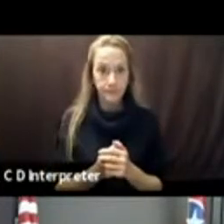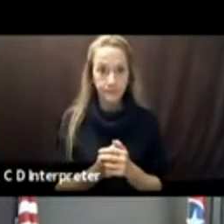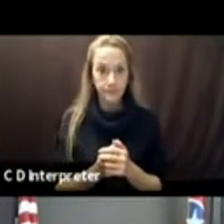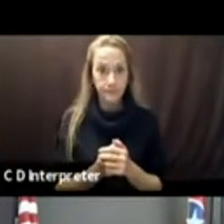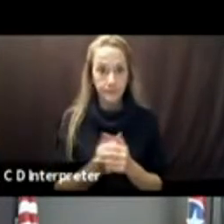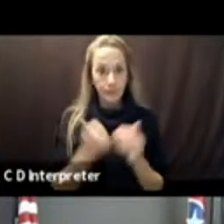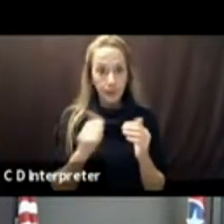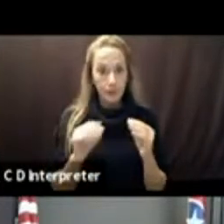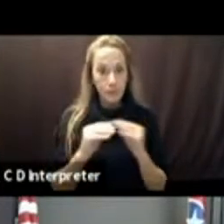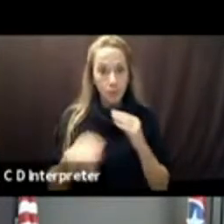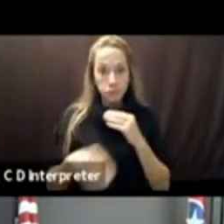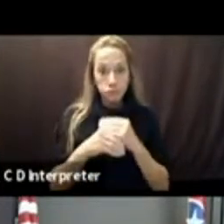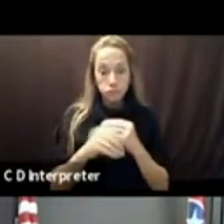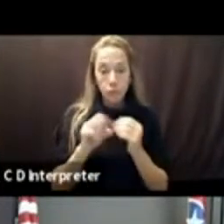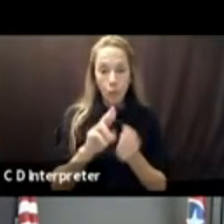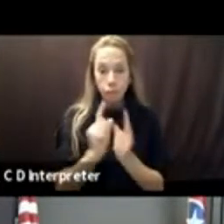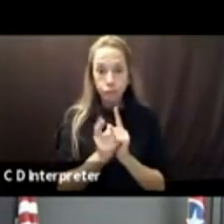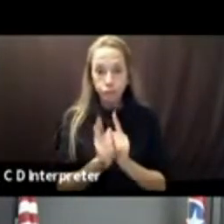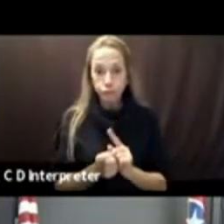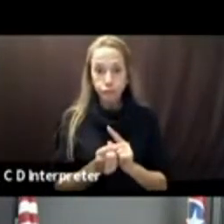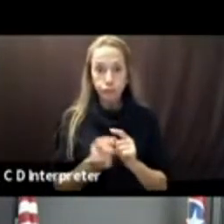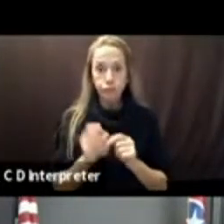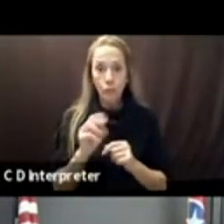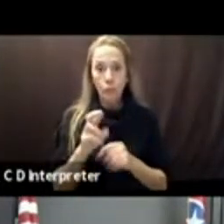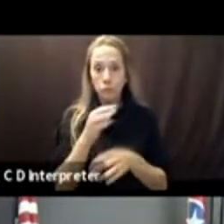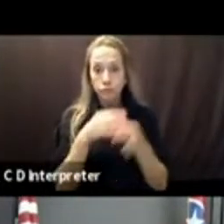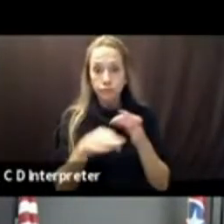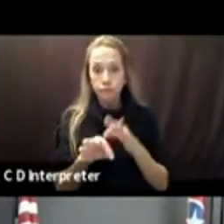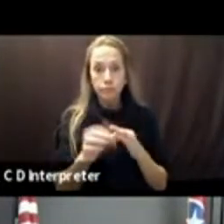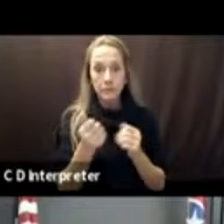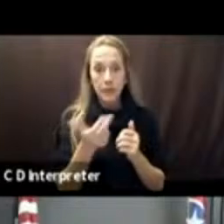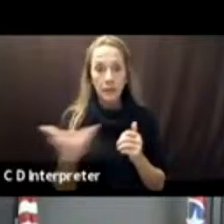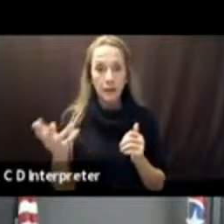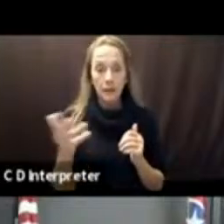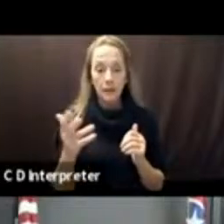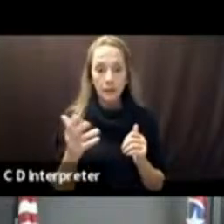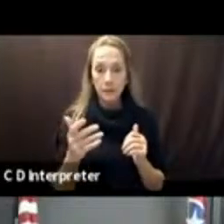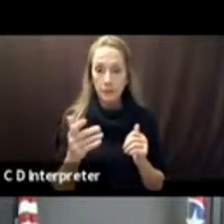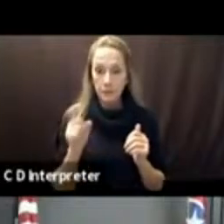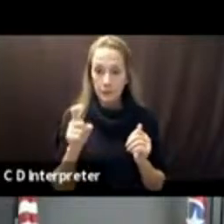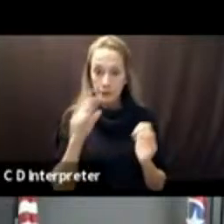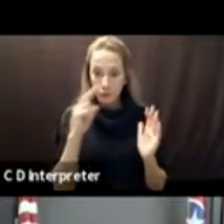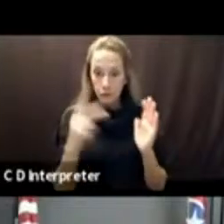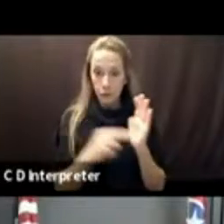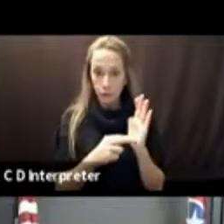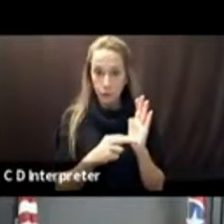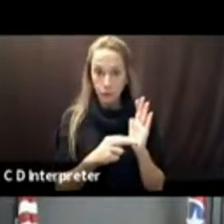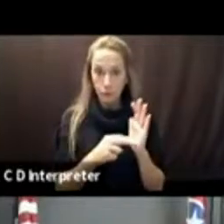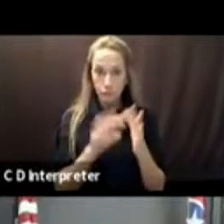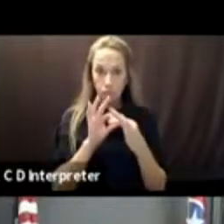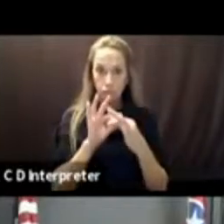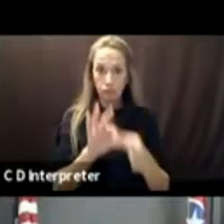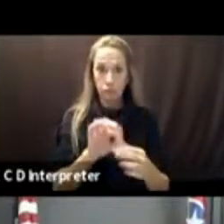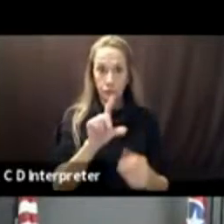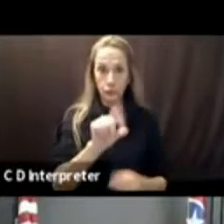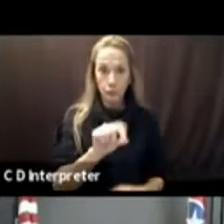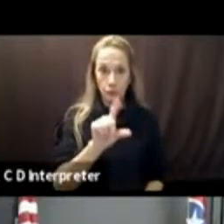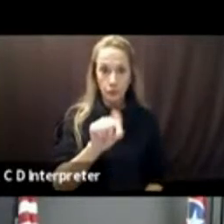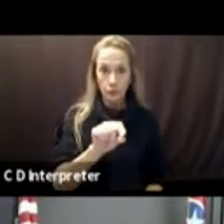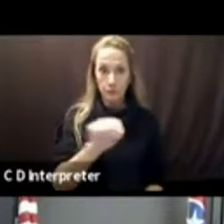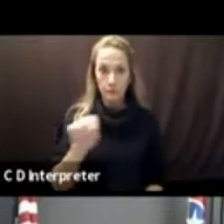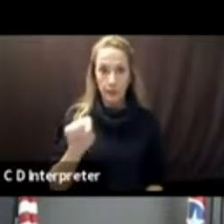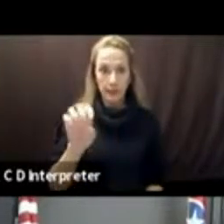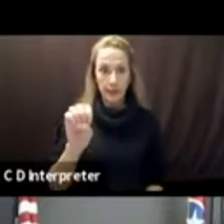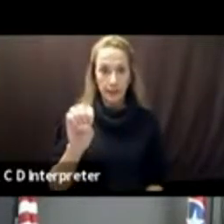Any additions or corrections or substitutions that we needed to look at regarding 2020-E?